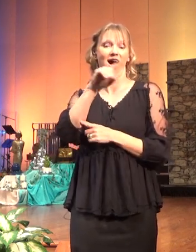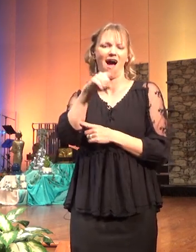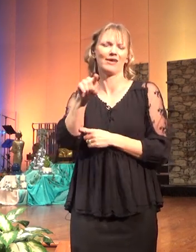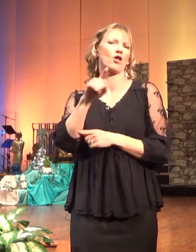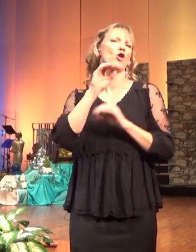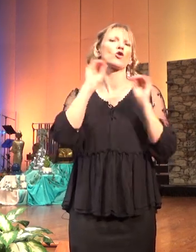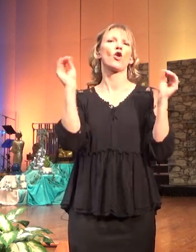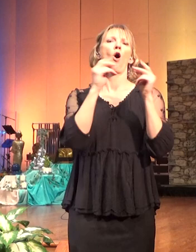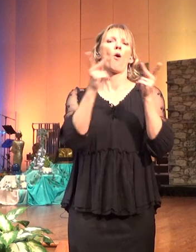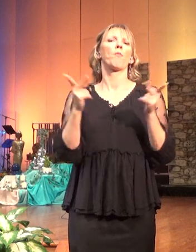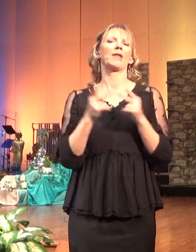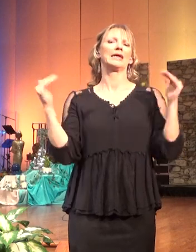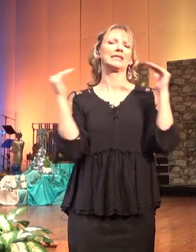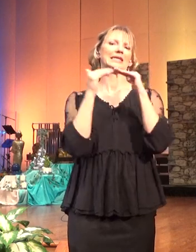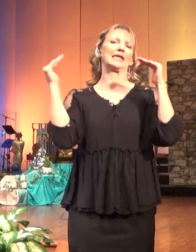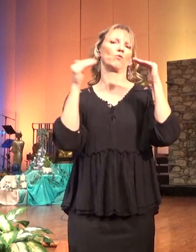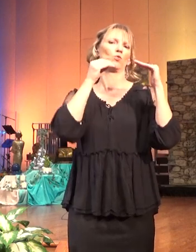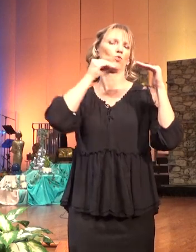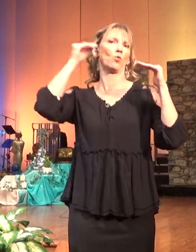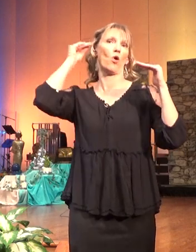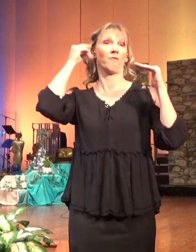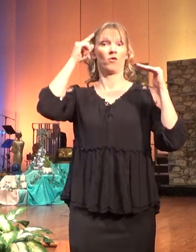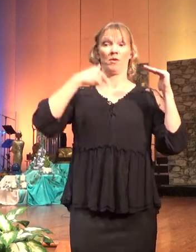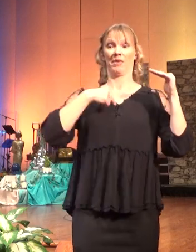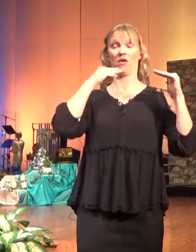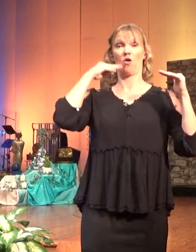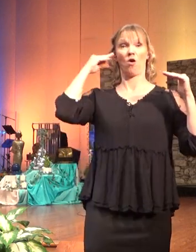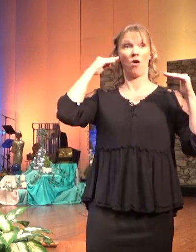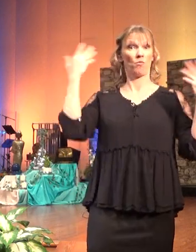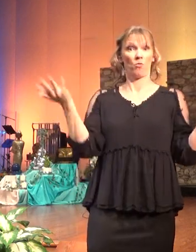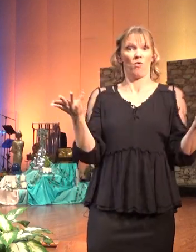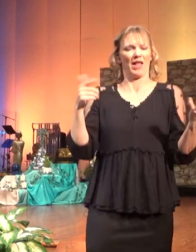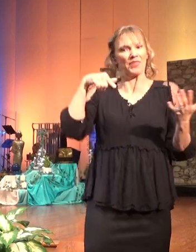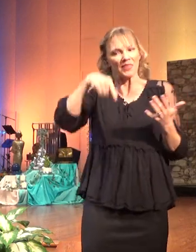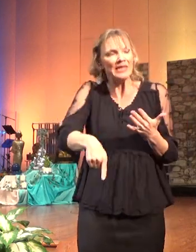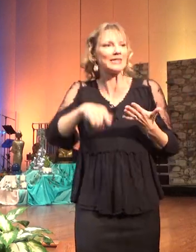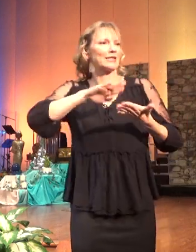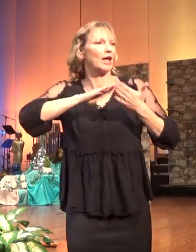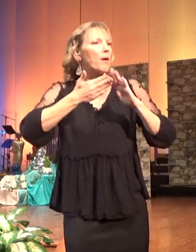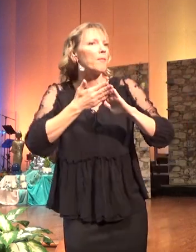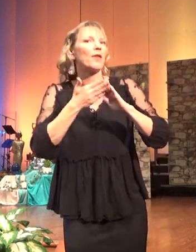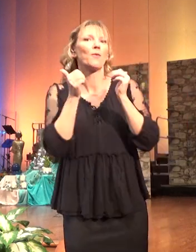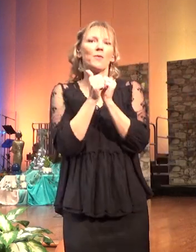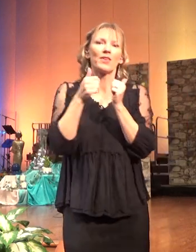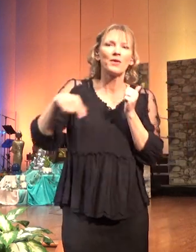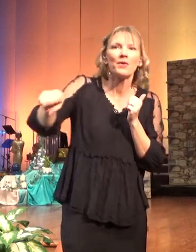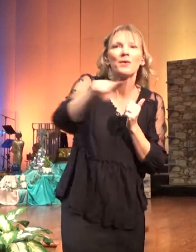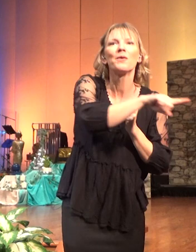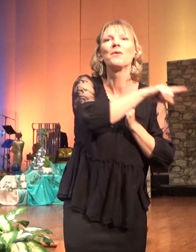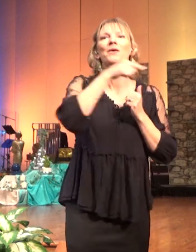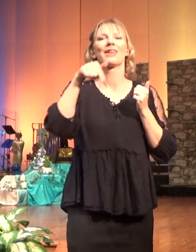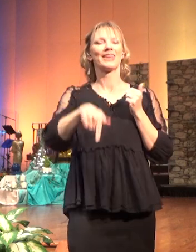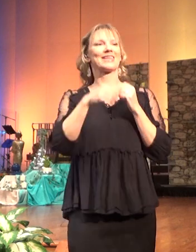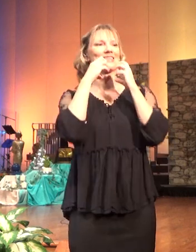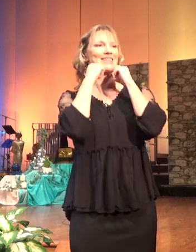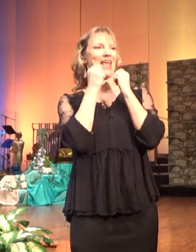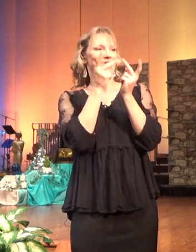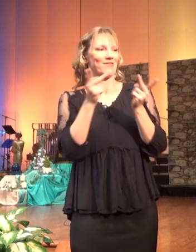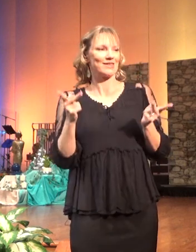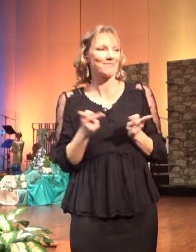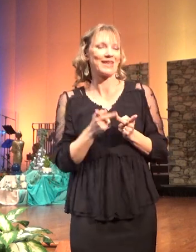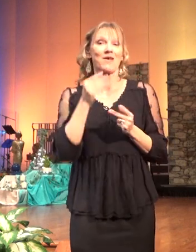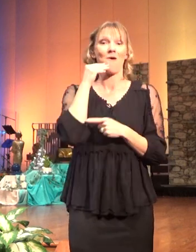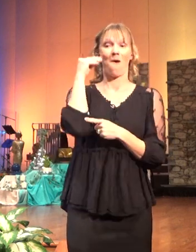Yes. And for me, home is this community. Home is being here with you. Home is being in this sacred space. Home